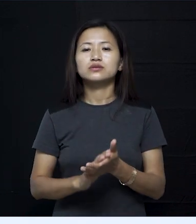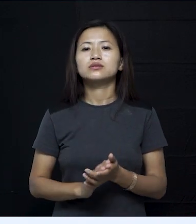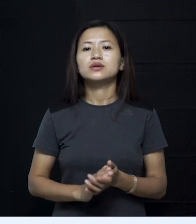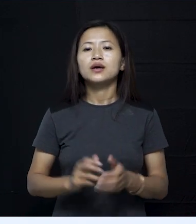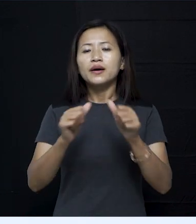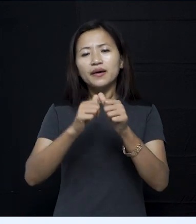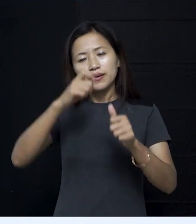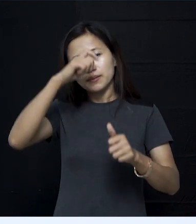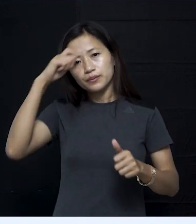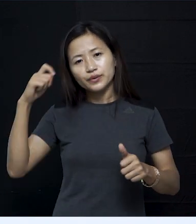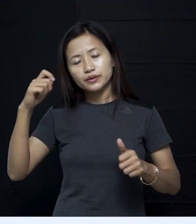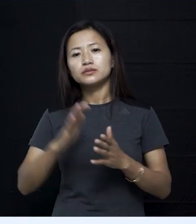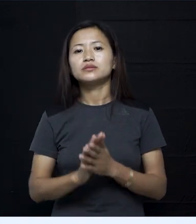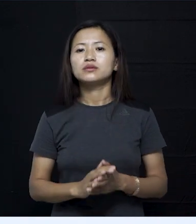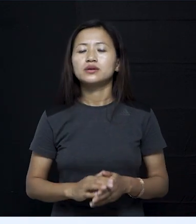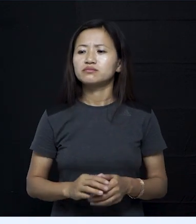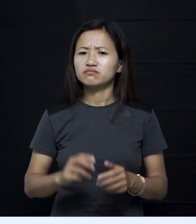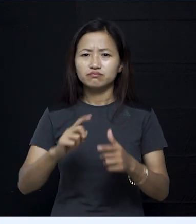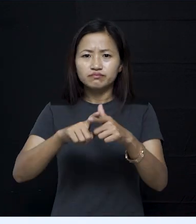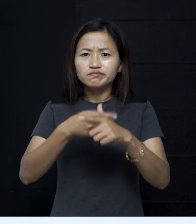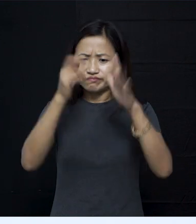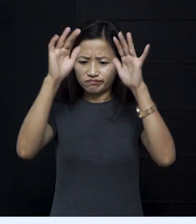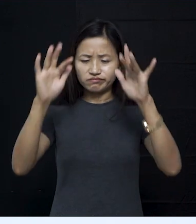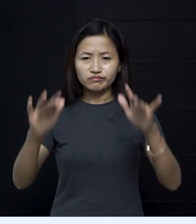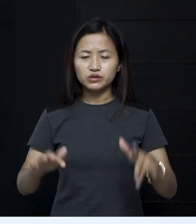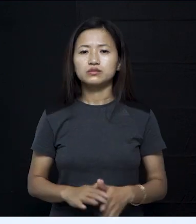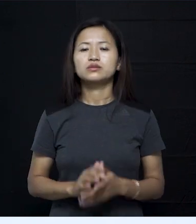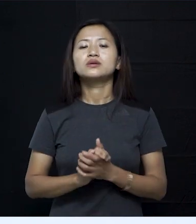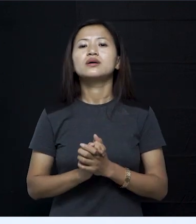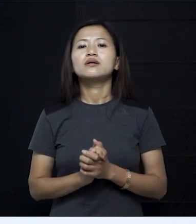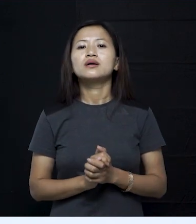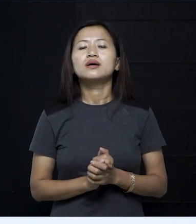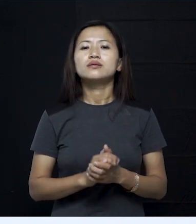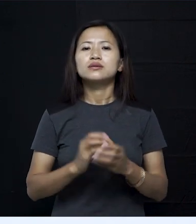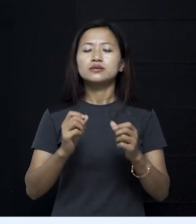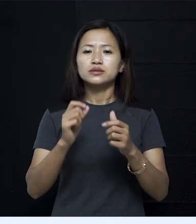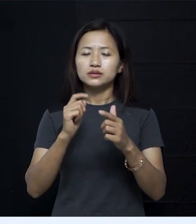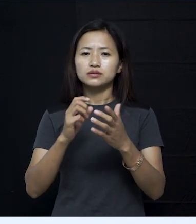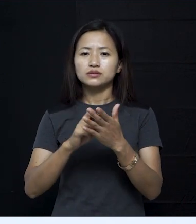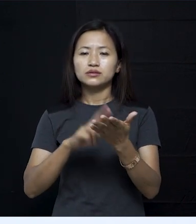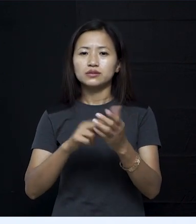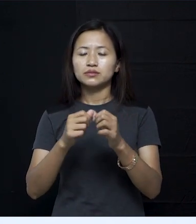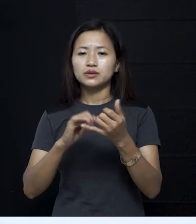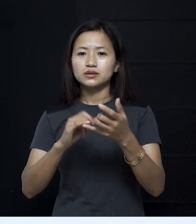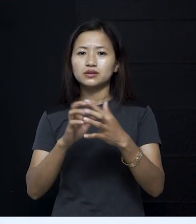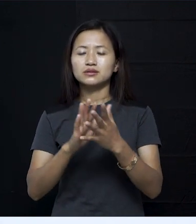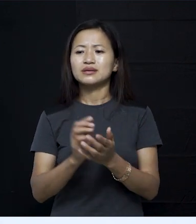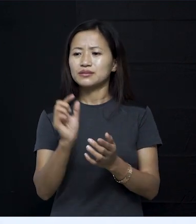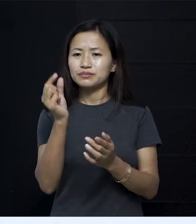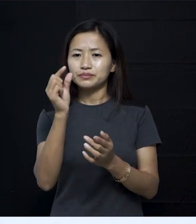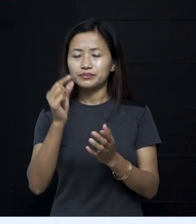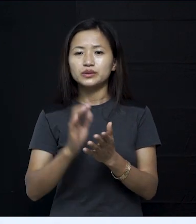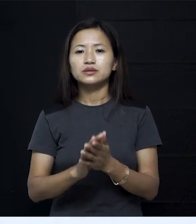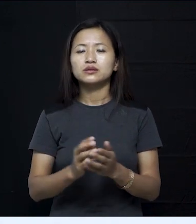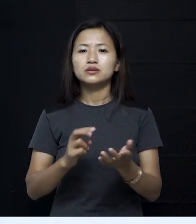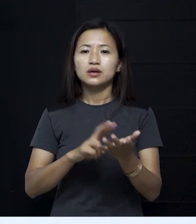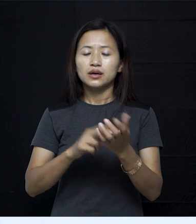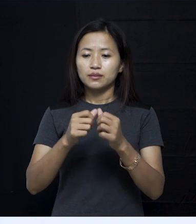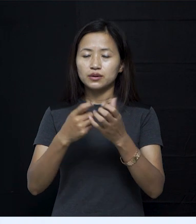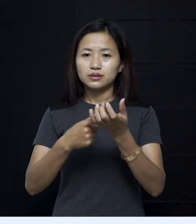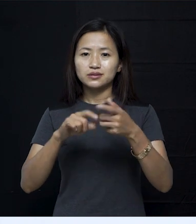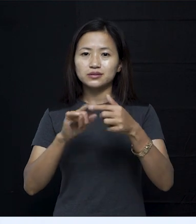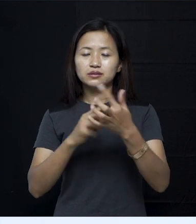happened is regarding the cropping season. Okay, regarding this will be to do with the cropping season, and regarding